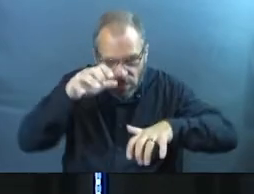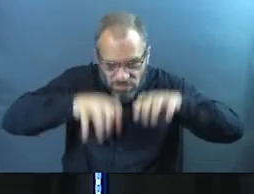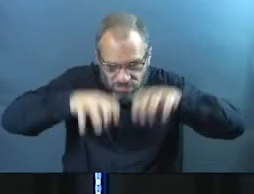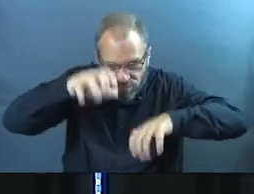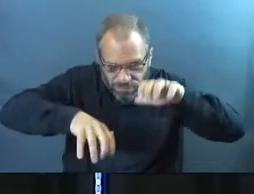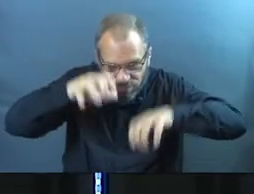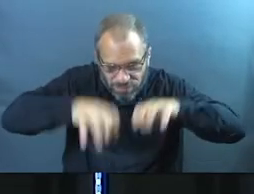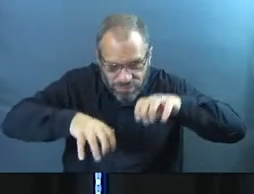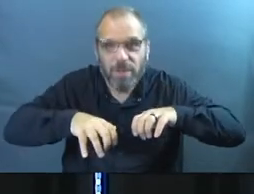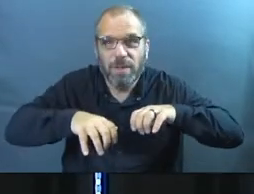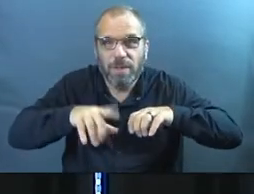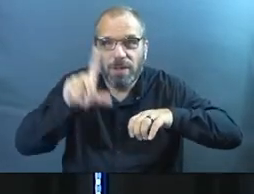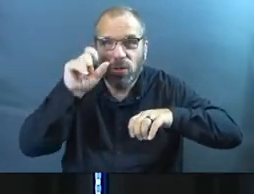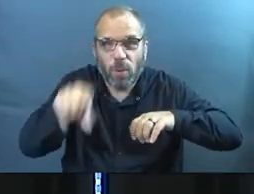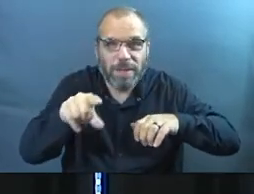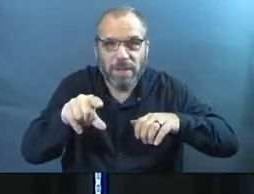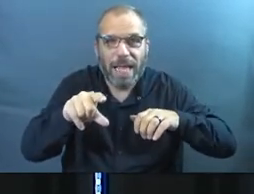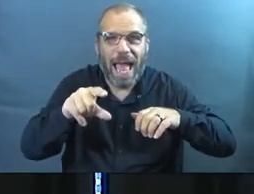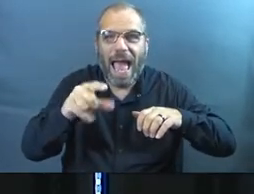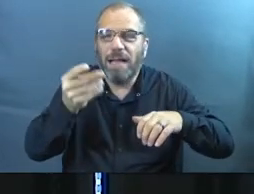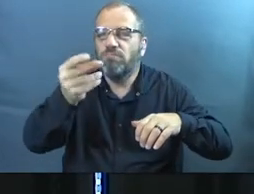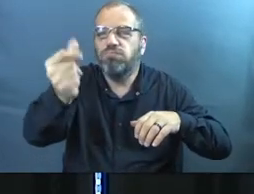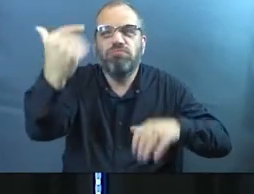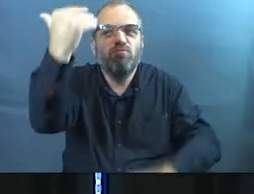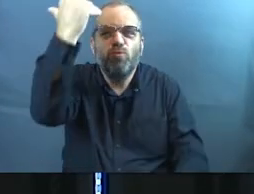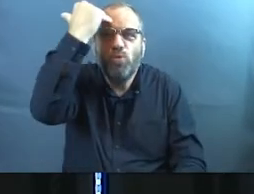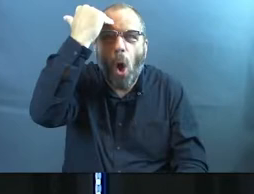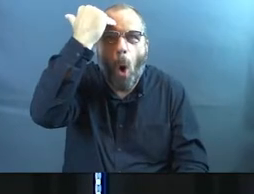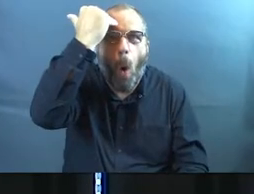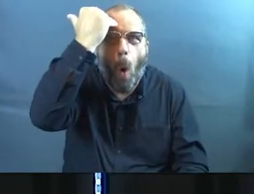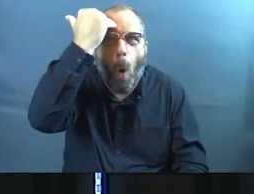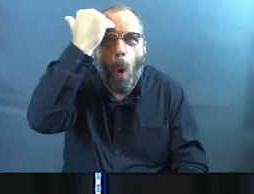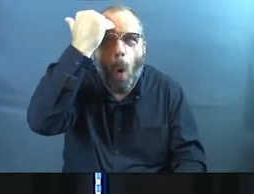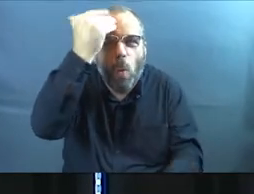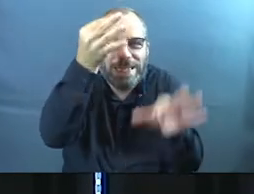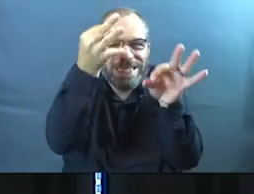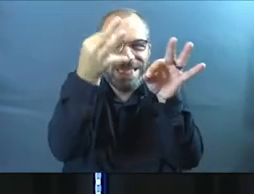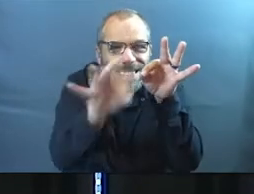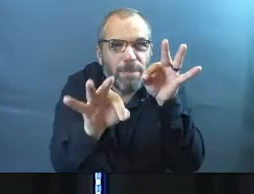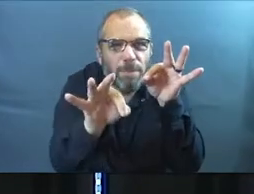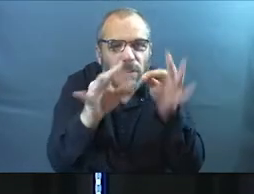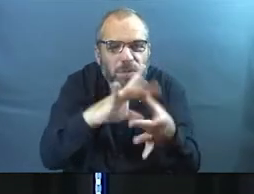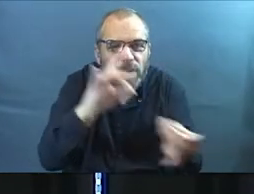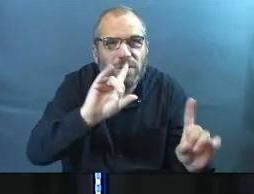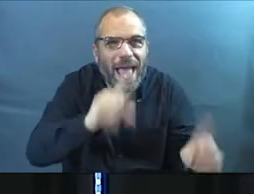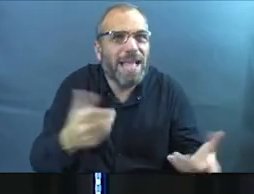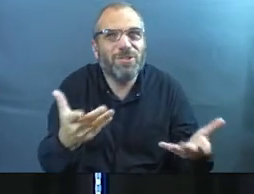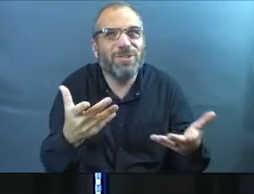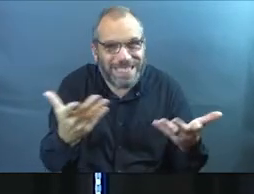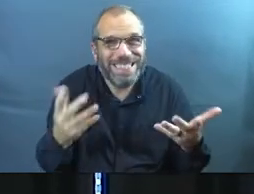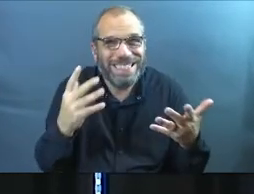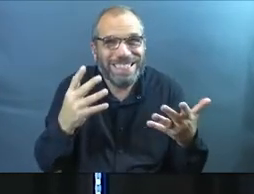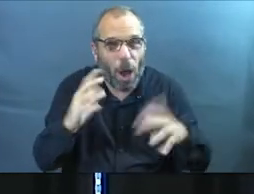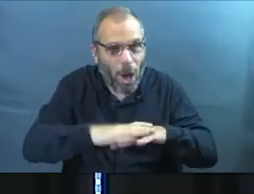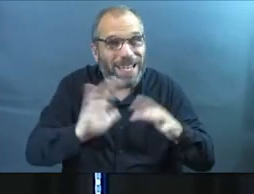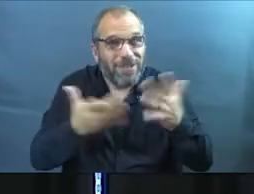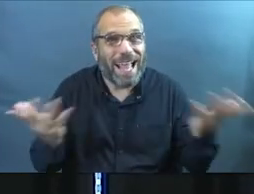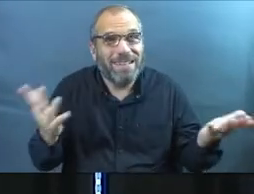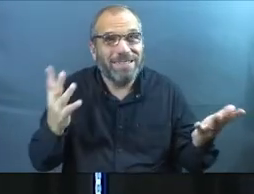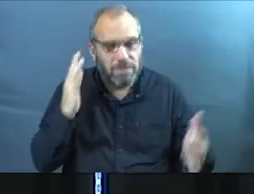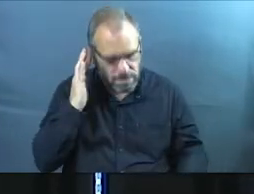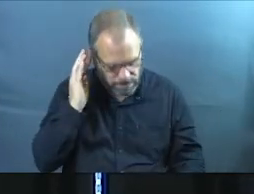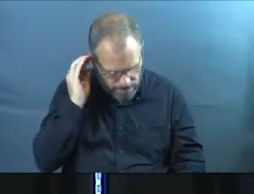my question in, and I could just quickly get a very simple spiritual answer back from the Google search